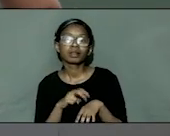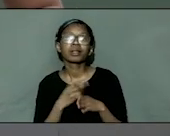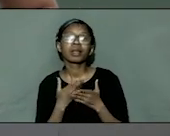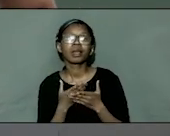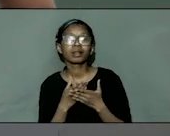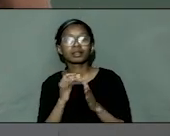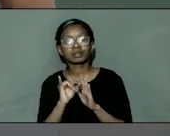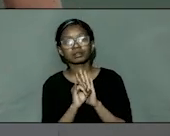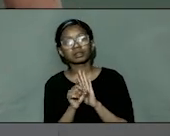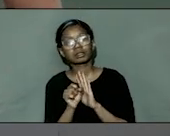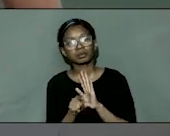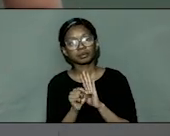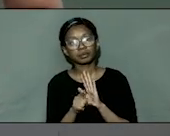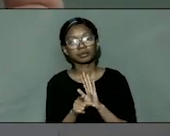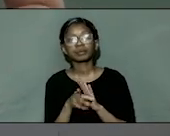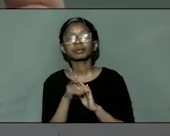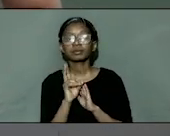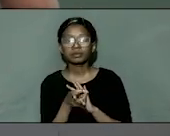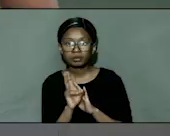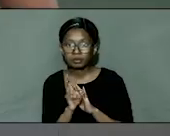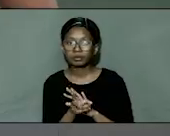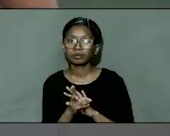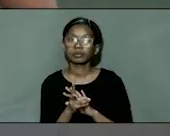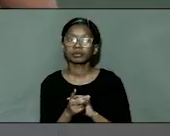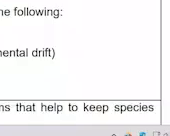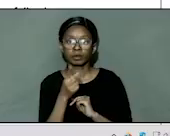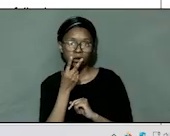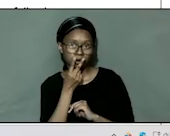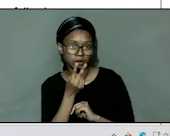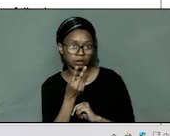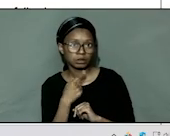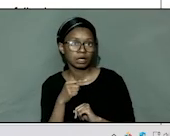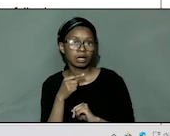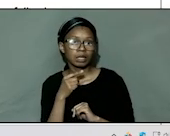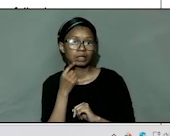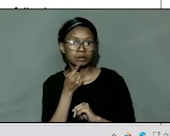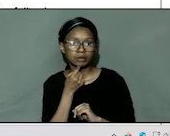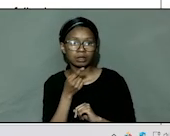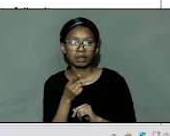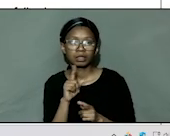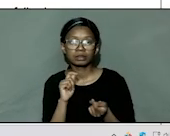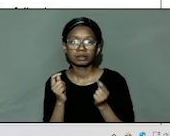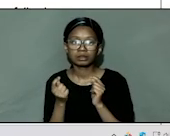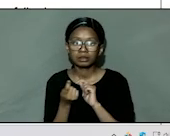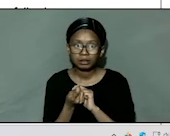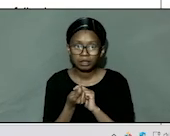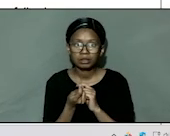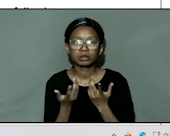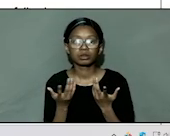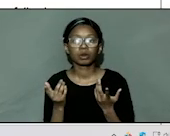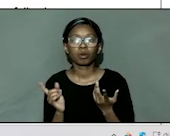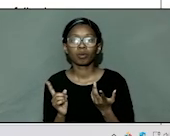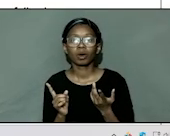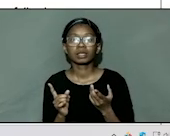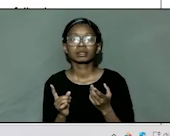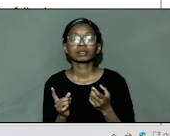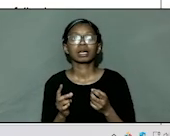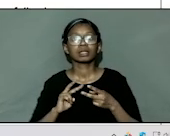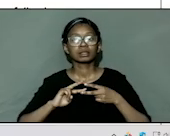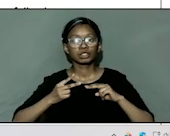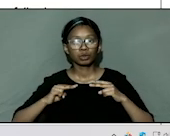that. And then again, you see, we say they become different genotypically and